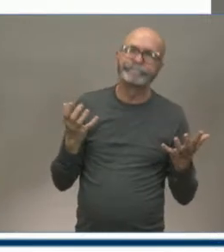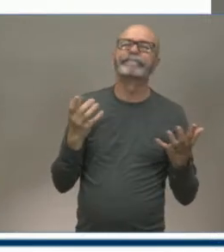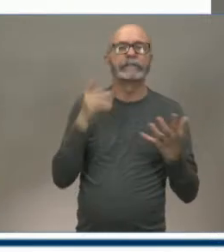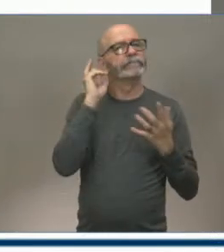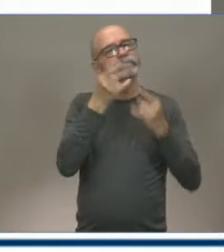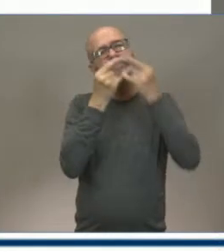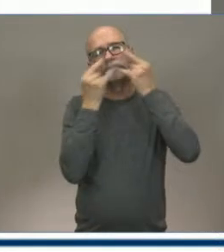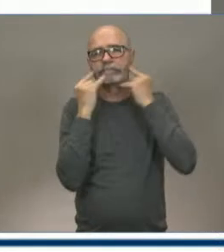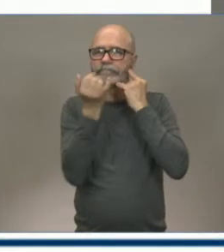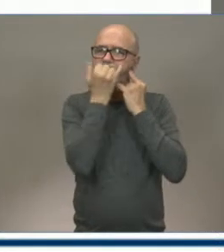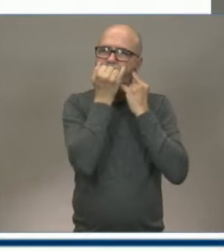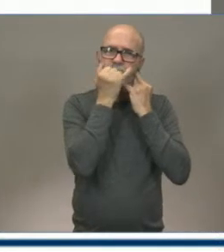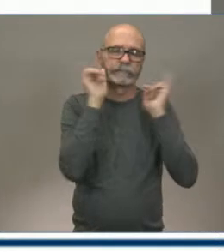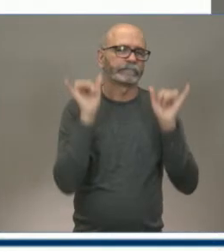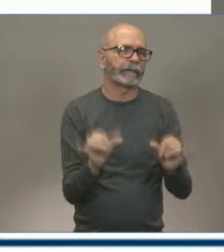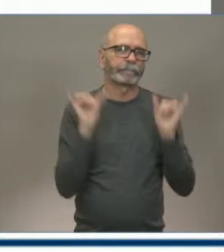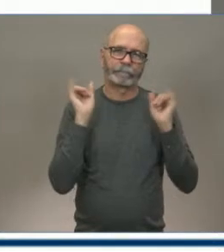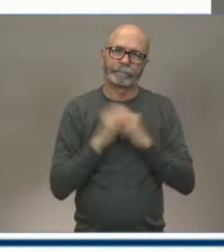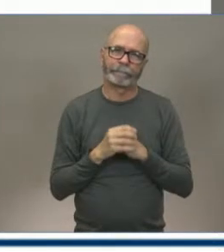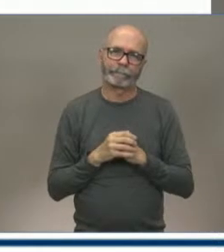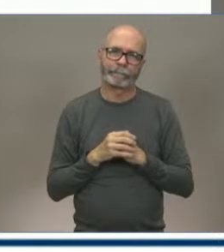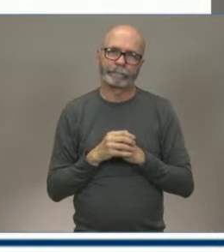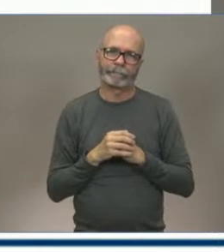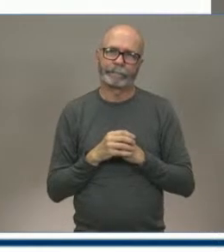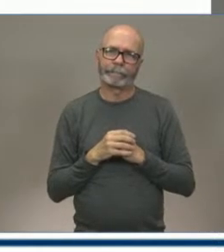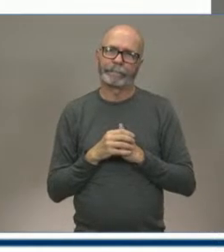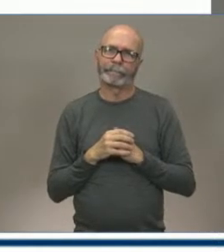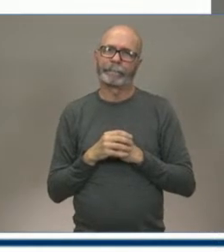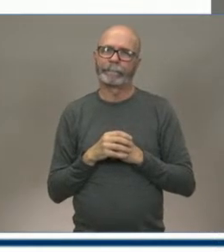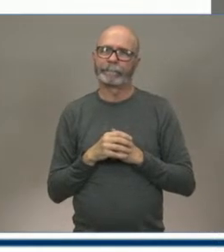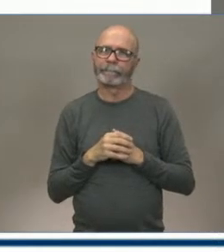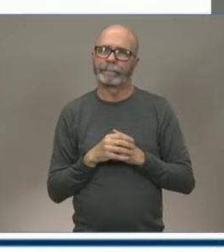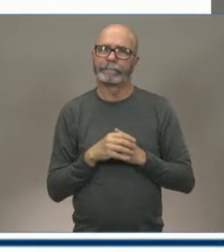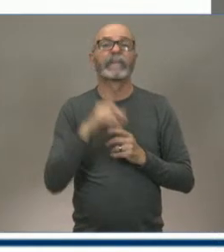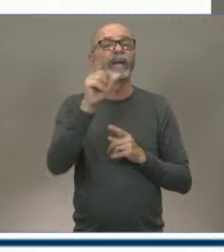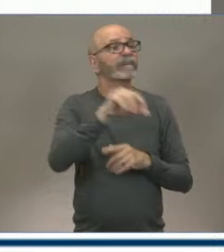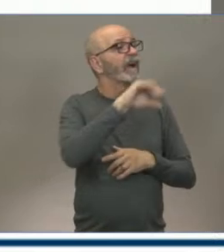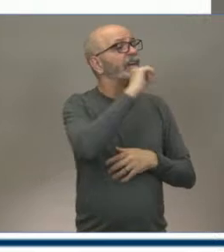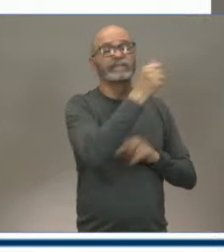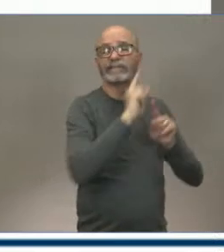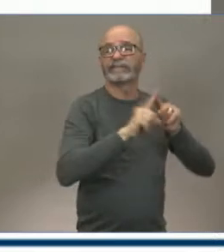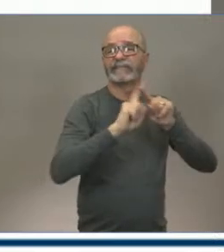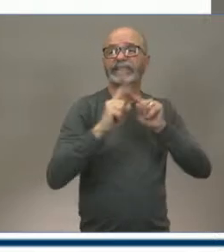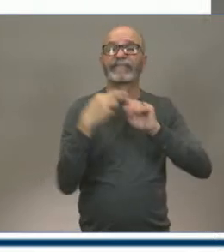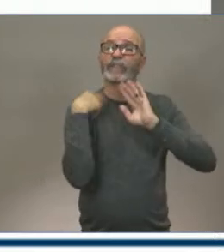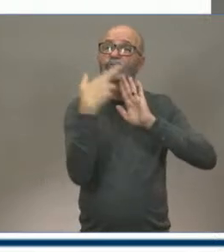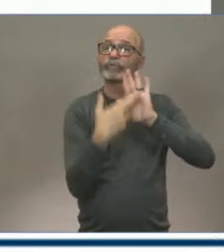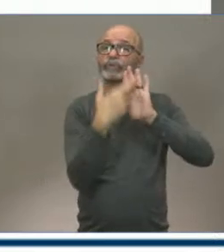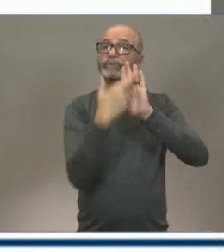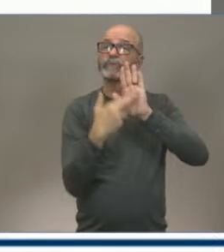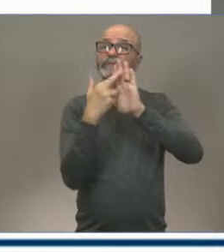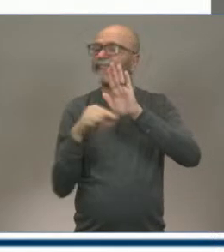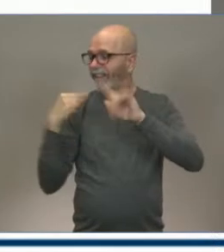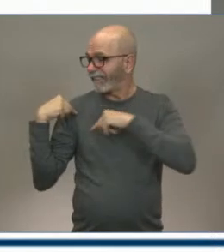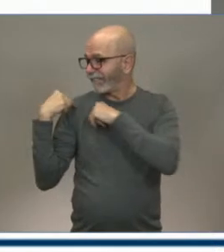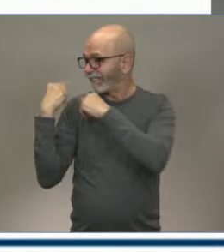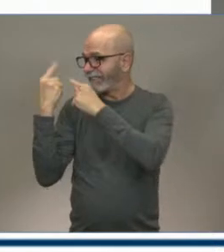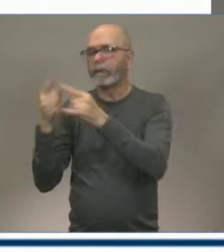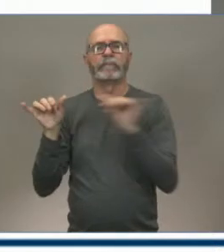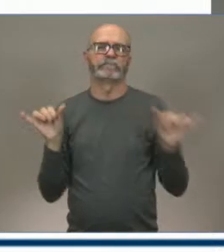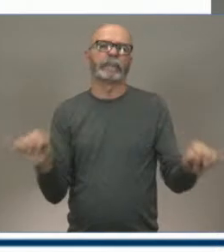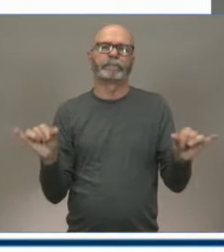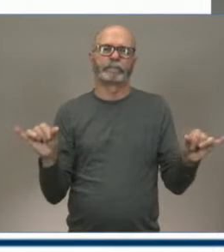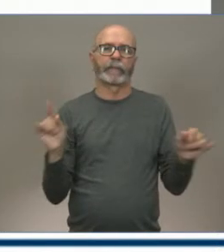Like I said, all other restrictions will remain as they are today until midnight on January 24th, or